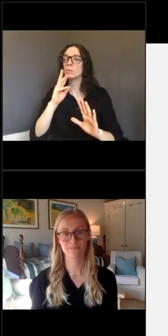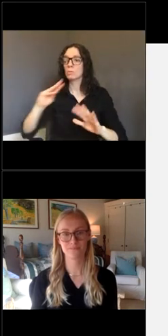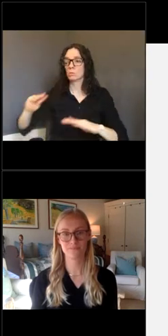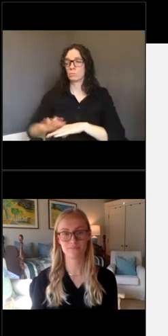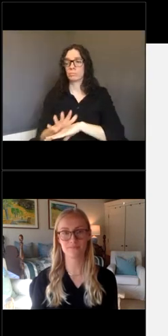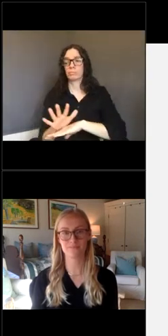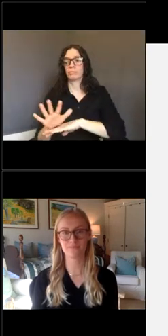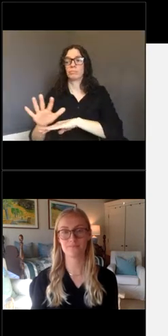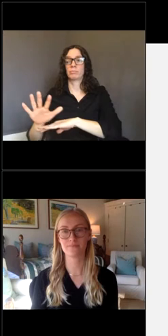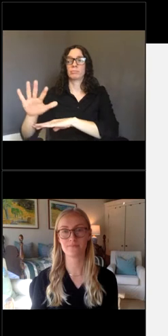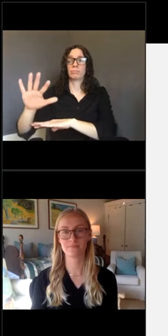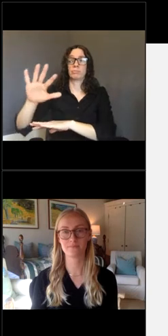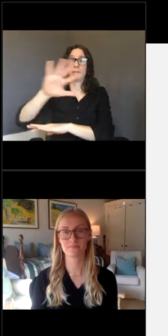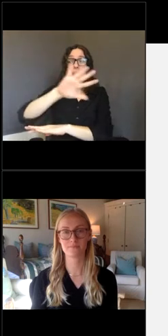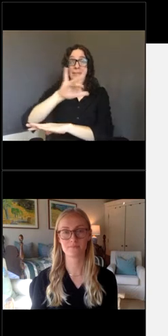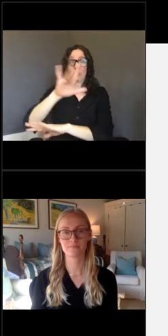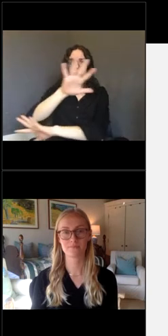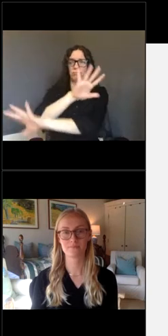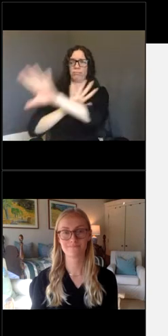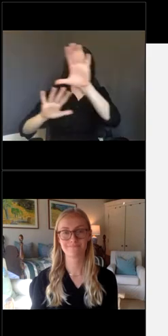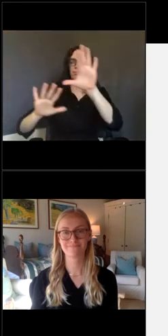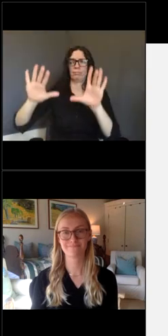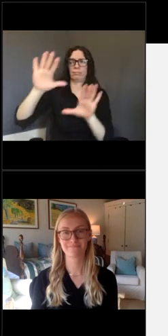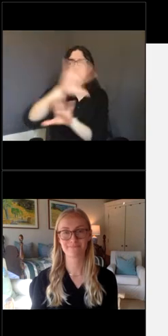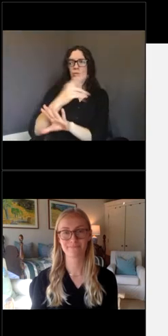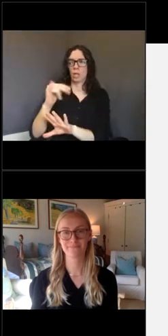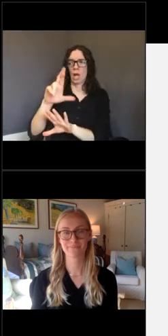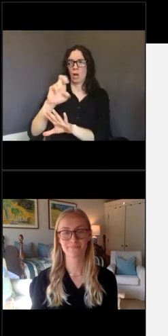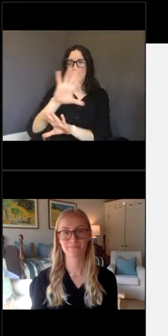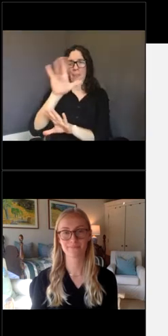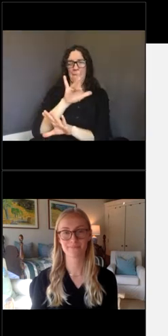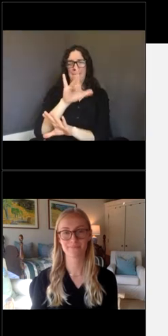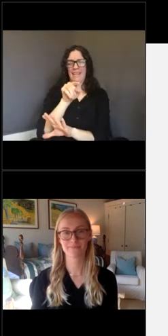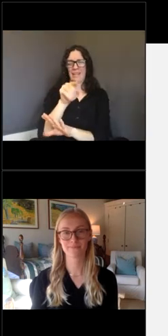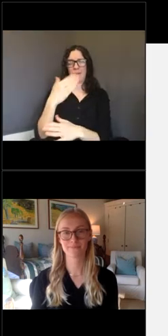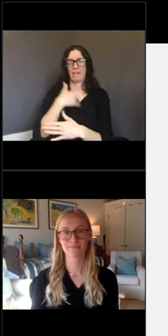where probably we have a lot of plastics. This is the Gulf of Mexico.